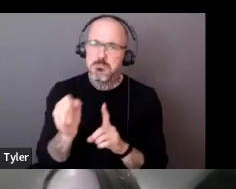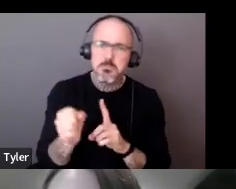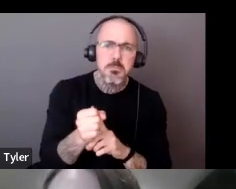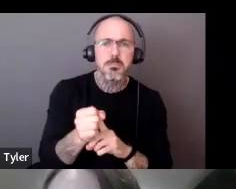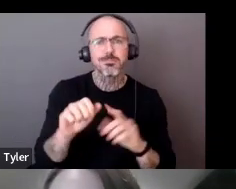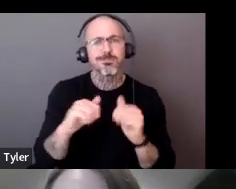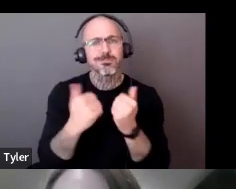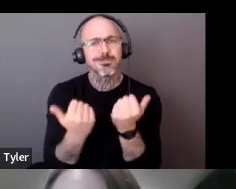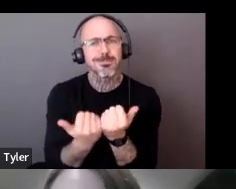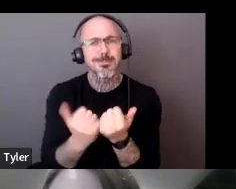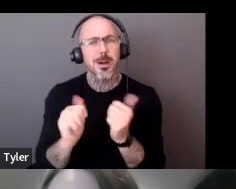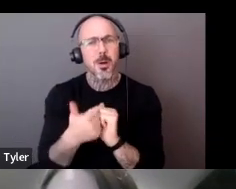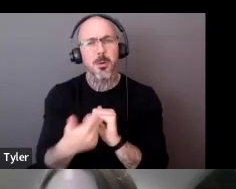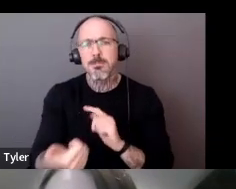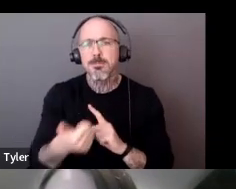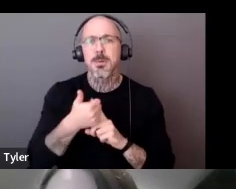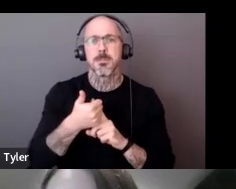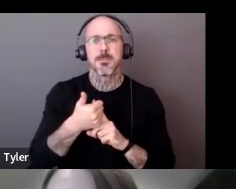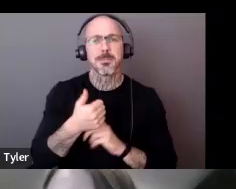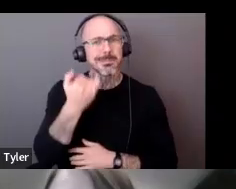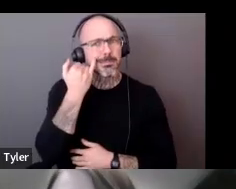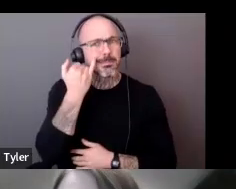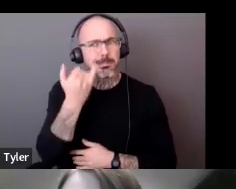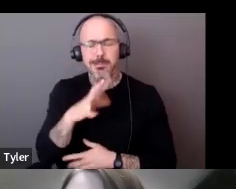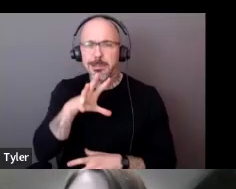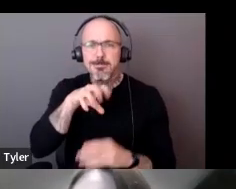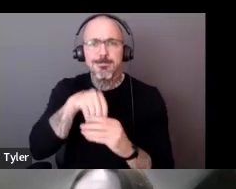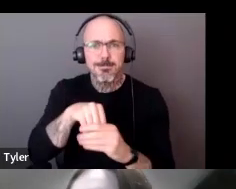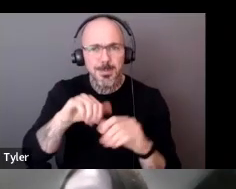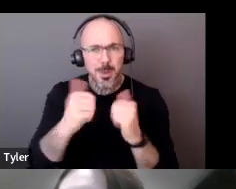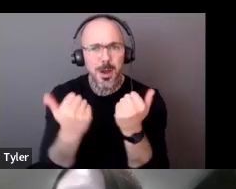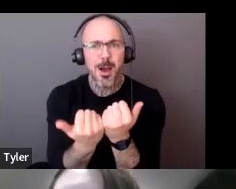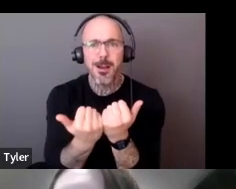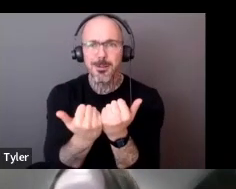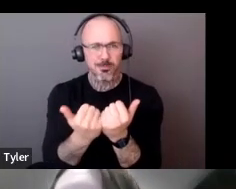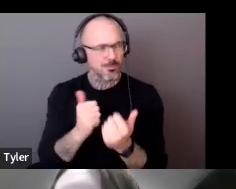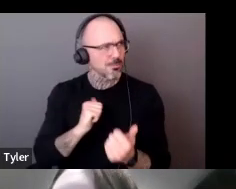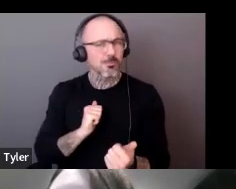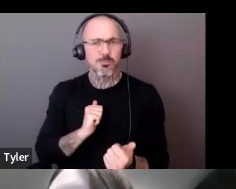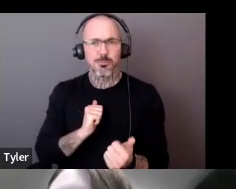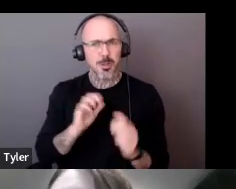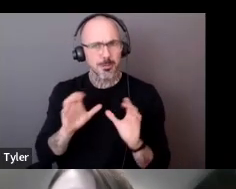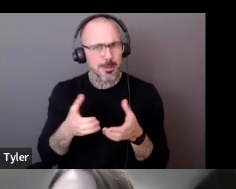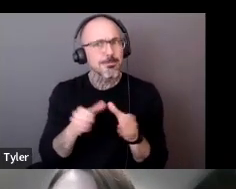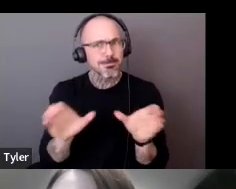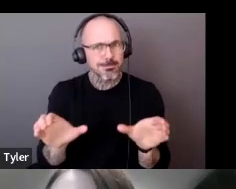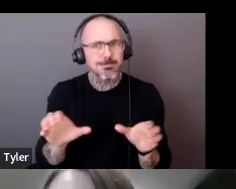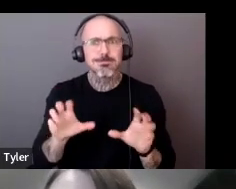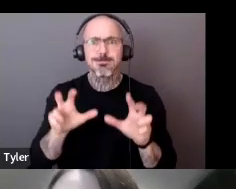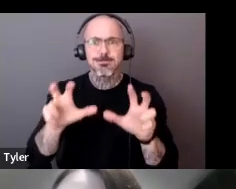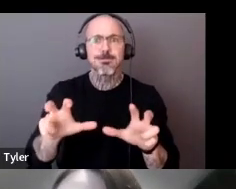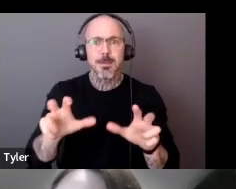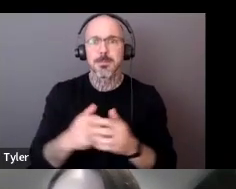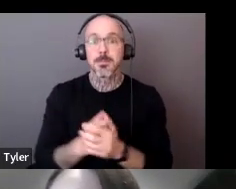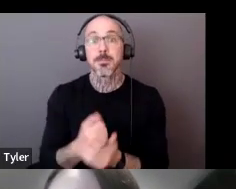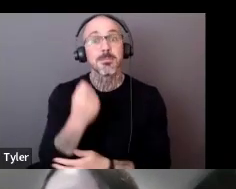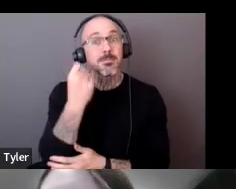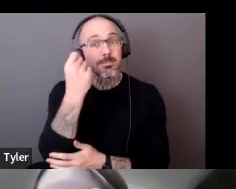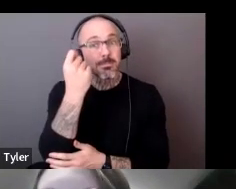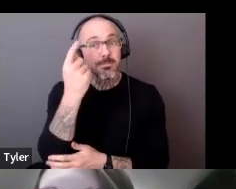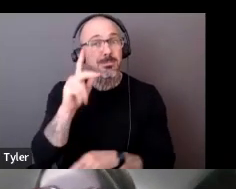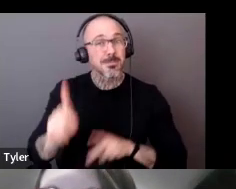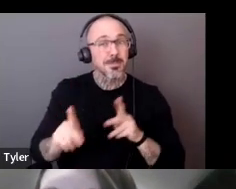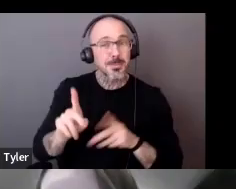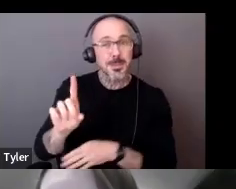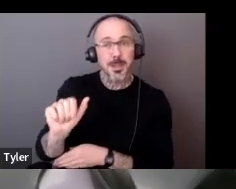and contribute. Um, you know, we're not a monolith. We're all unique and